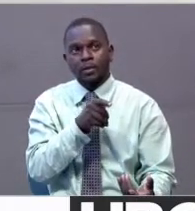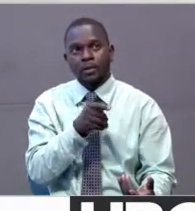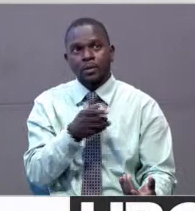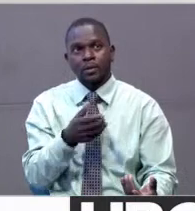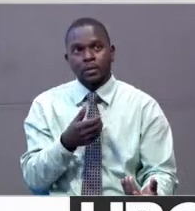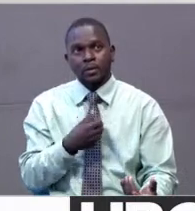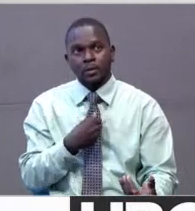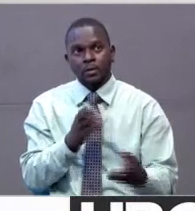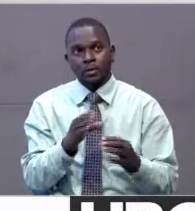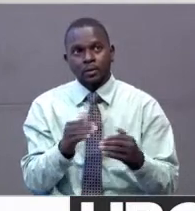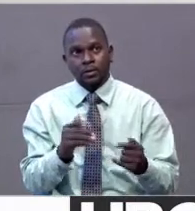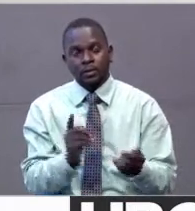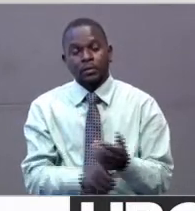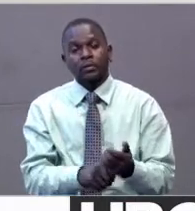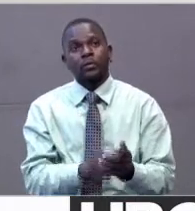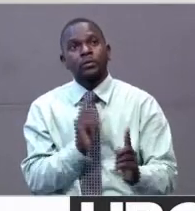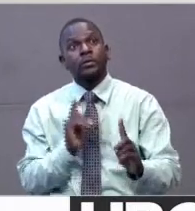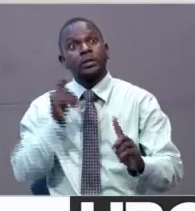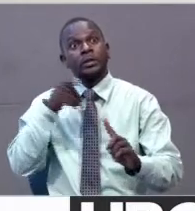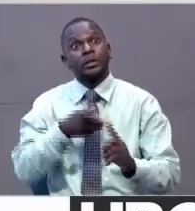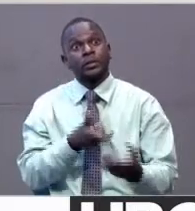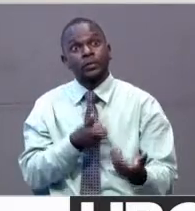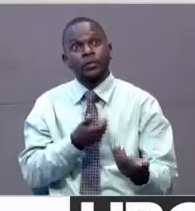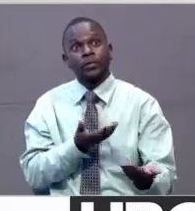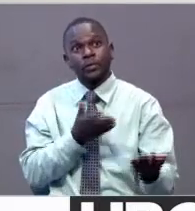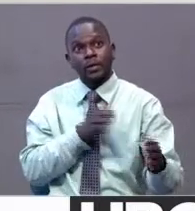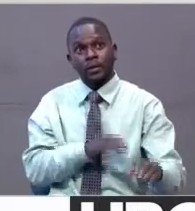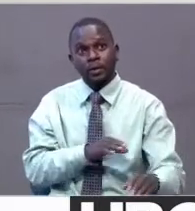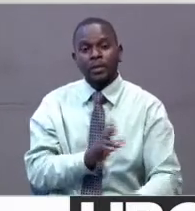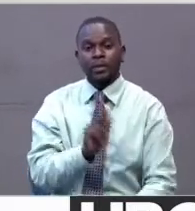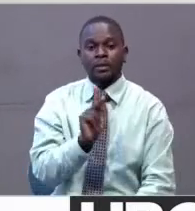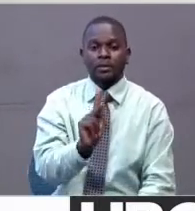malice aforethought or intention of killing Mr. Kagoro.